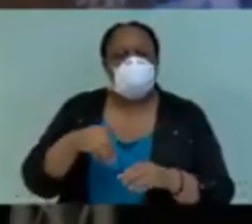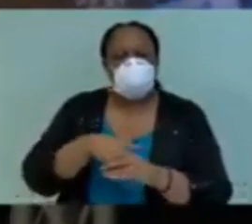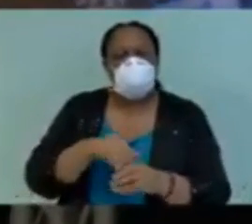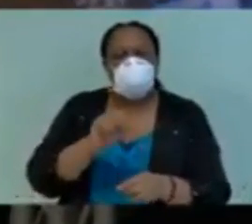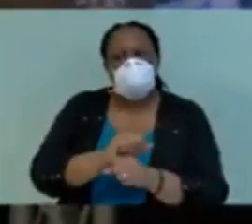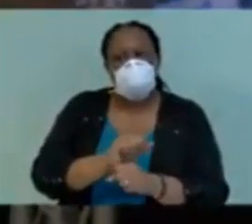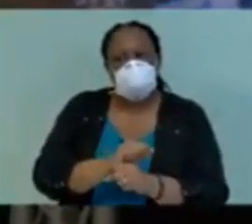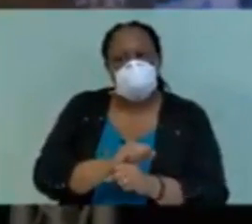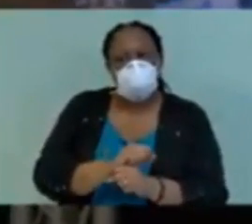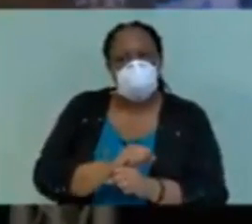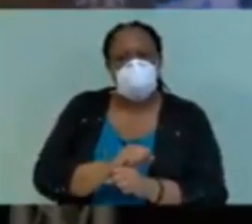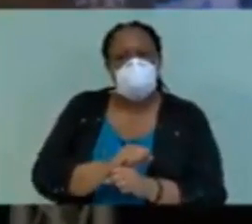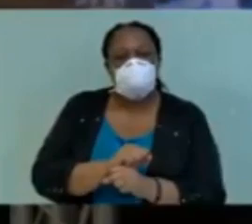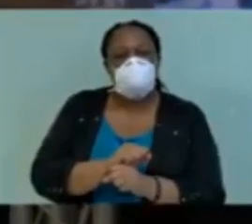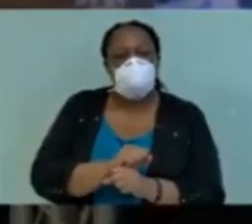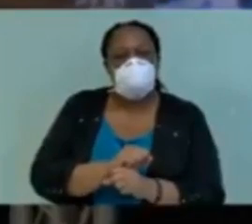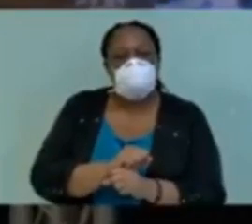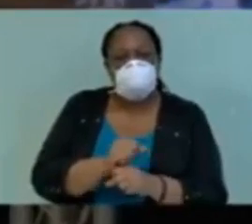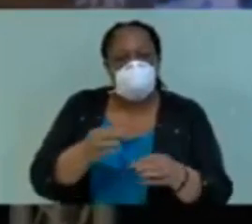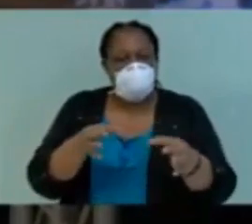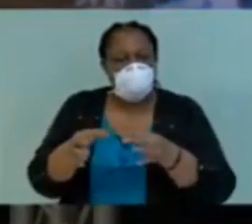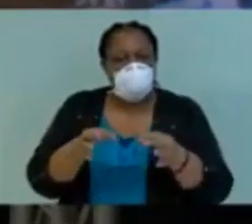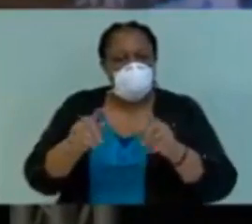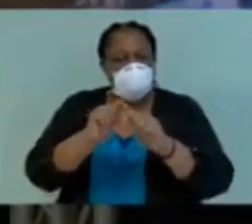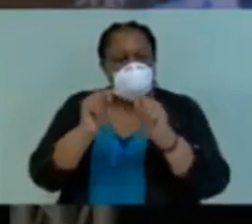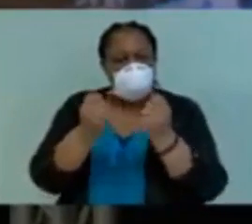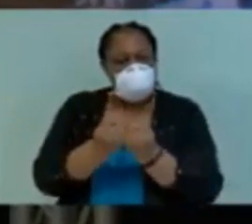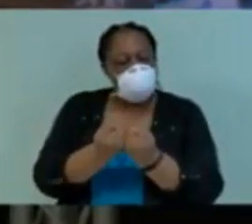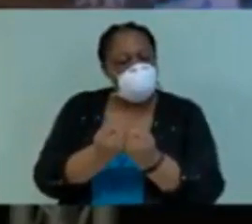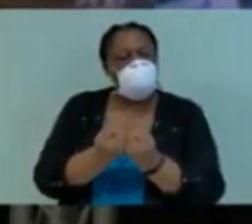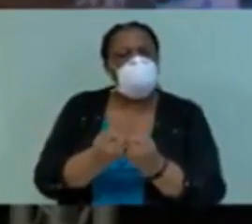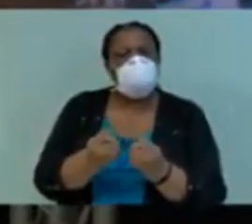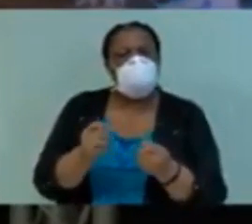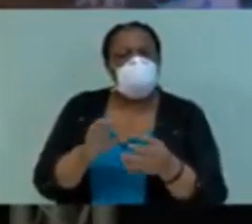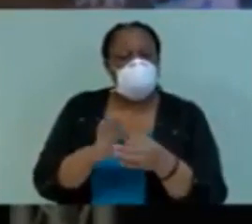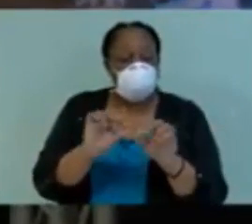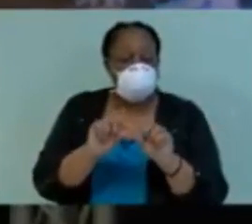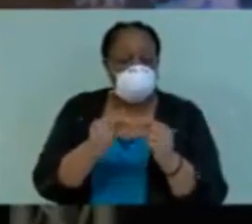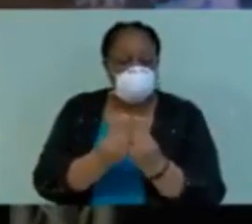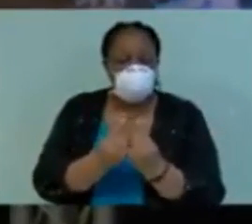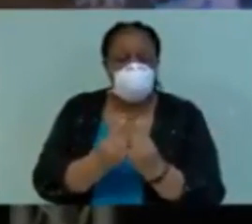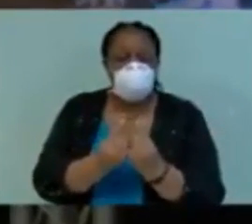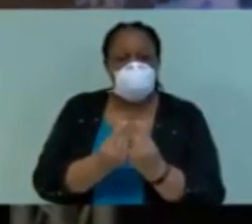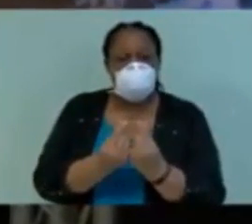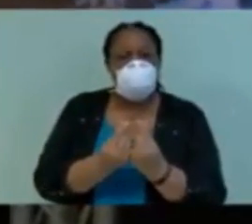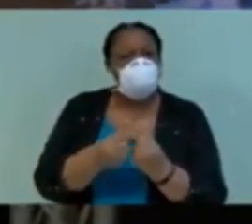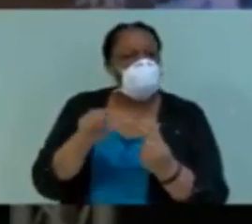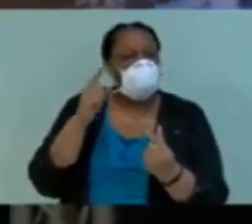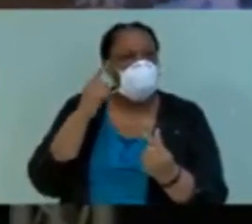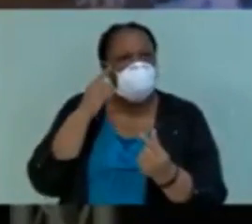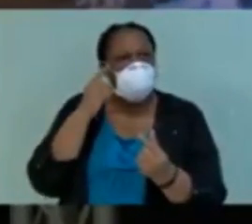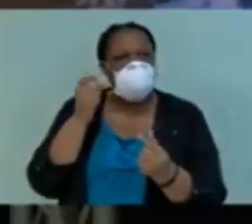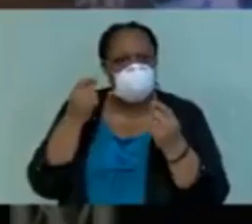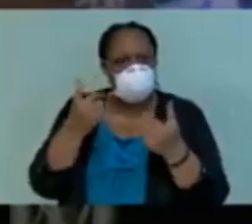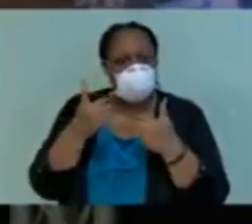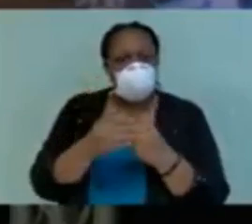CMO Dr. Laws for their rapid response to our request to engage the staff on the nature of the